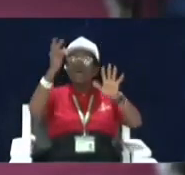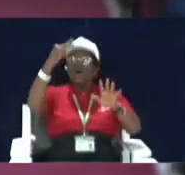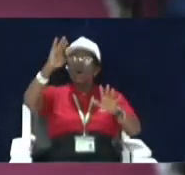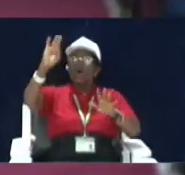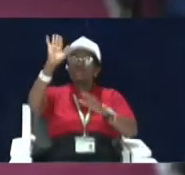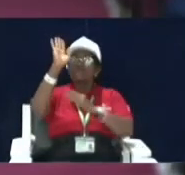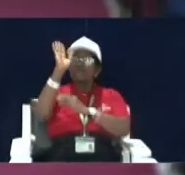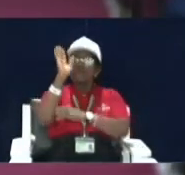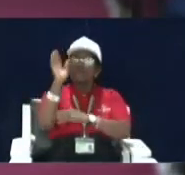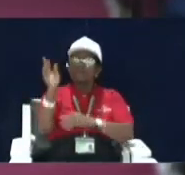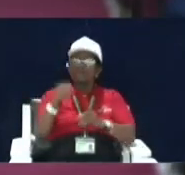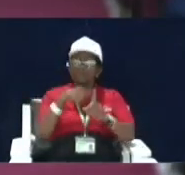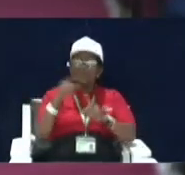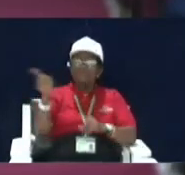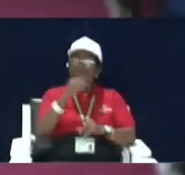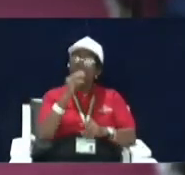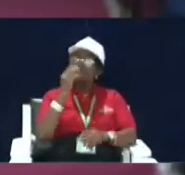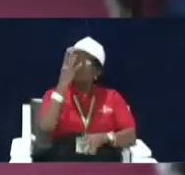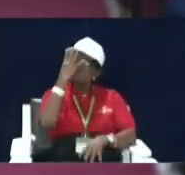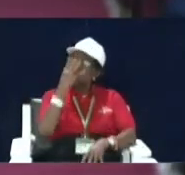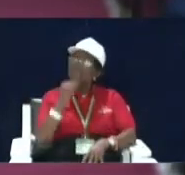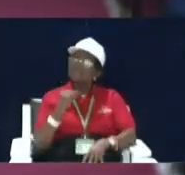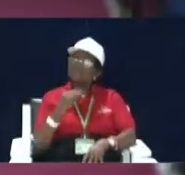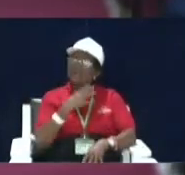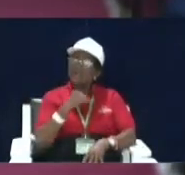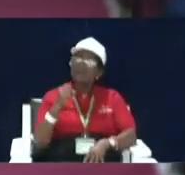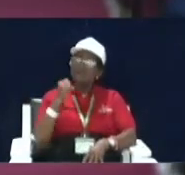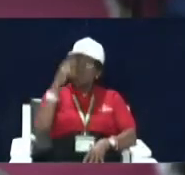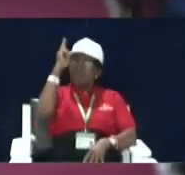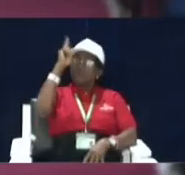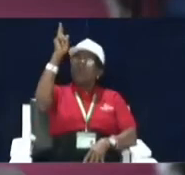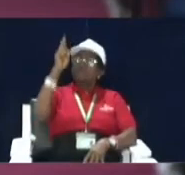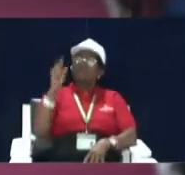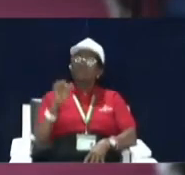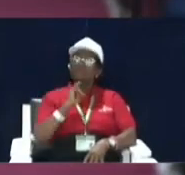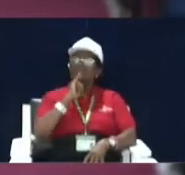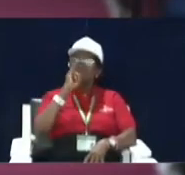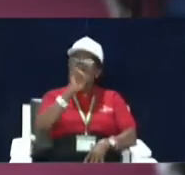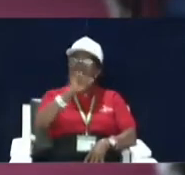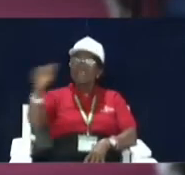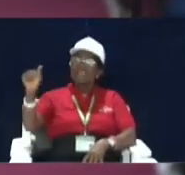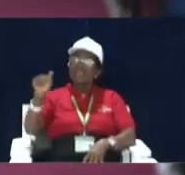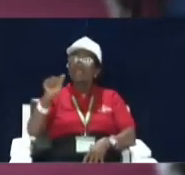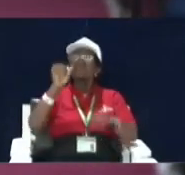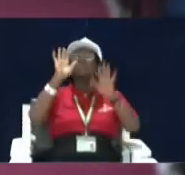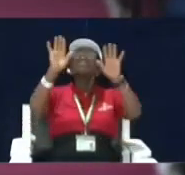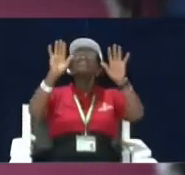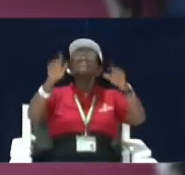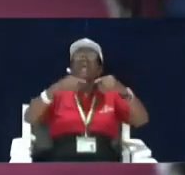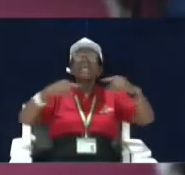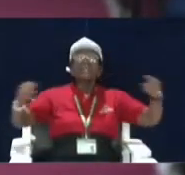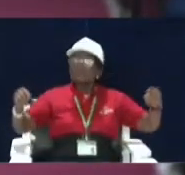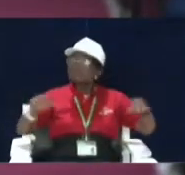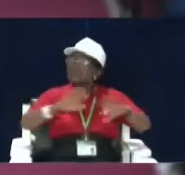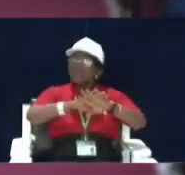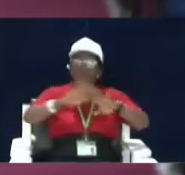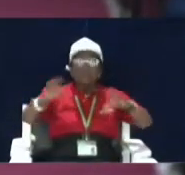When you sleep and you wake up, it's a wonder. The enemy does not want you to wake